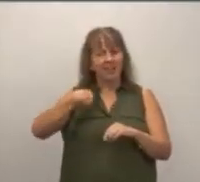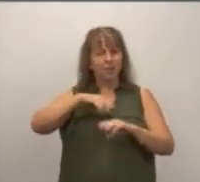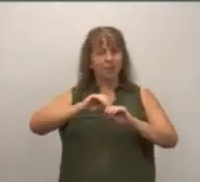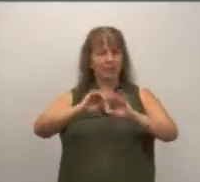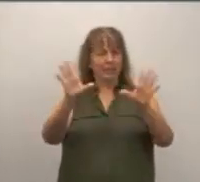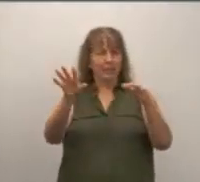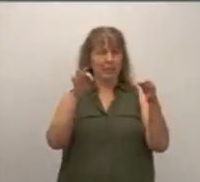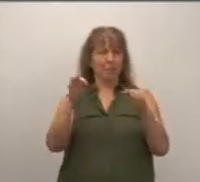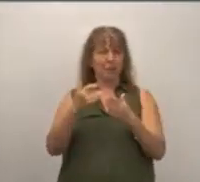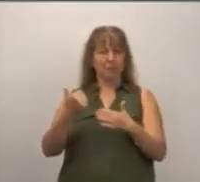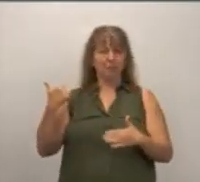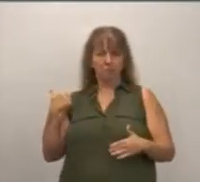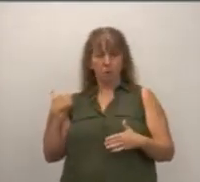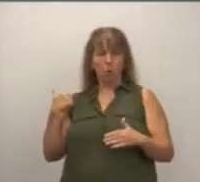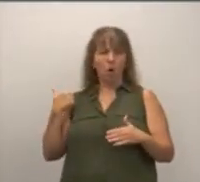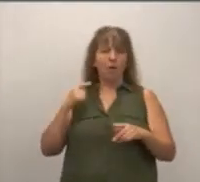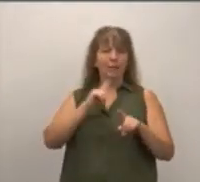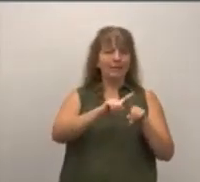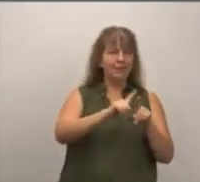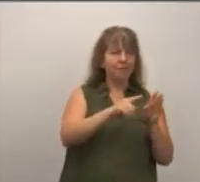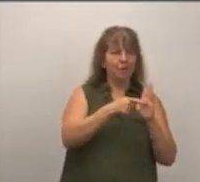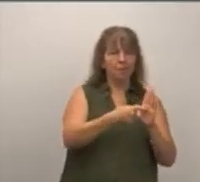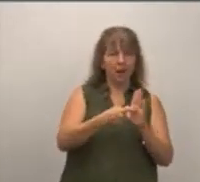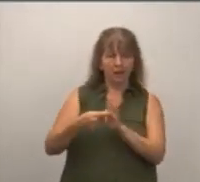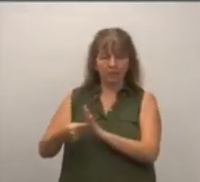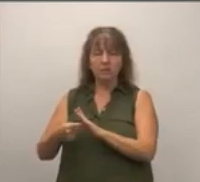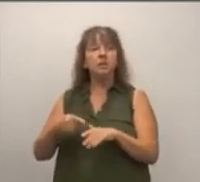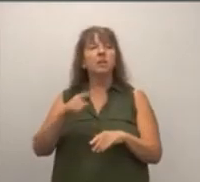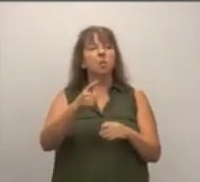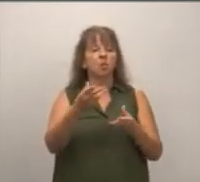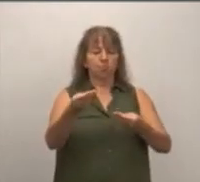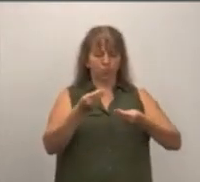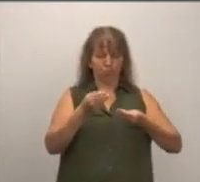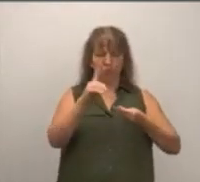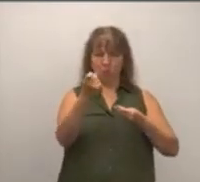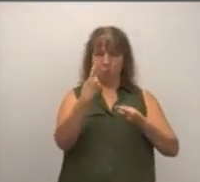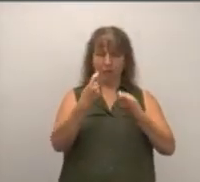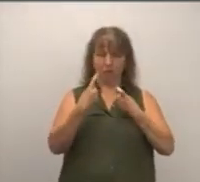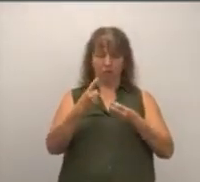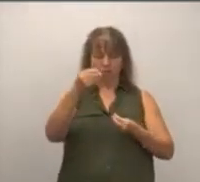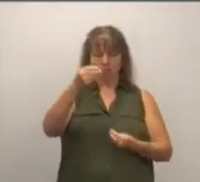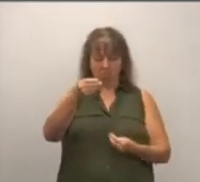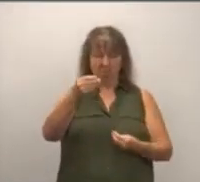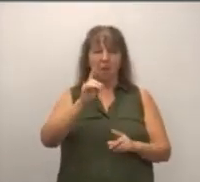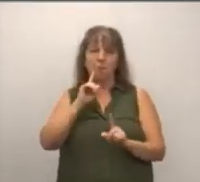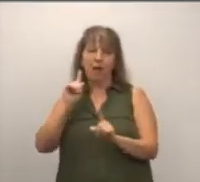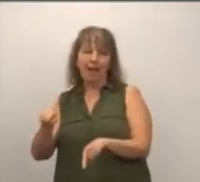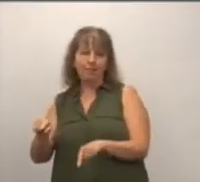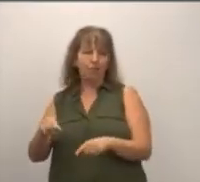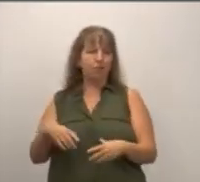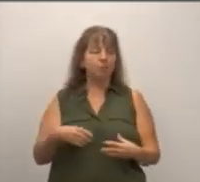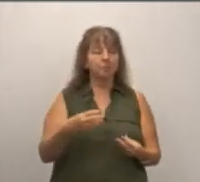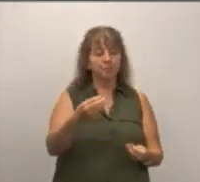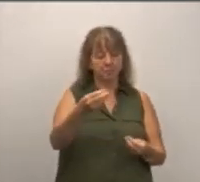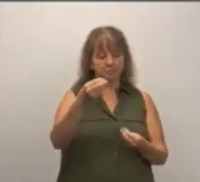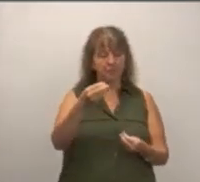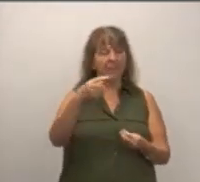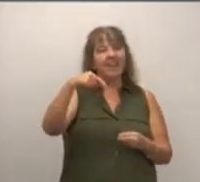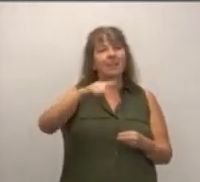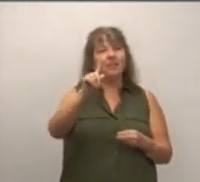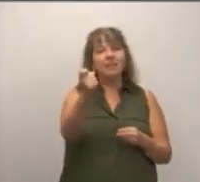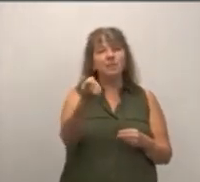I'm going to go right into the questions that have been submitted in the last couple of days. And these